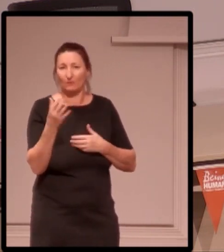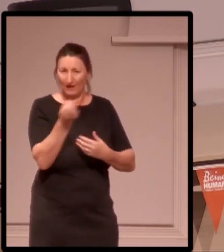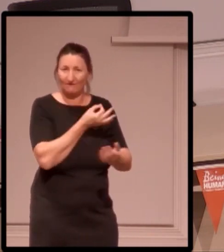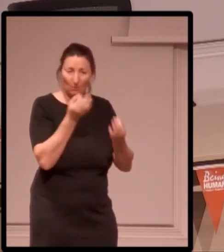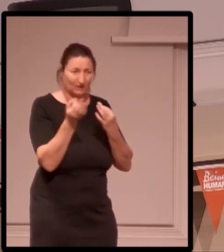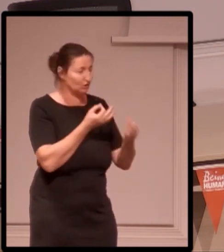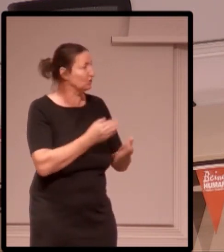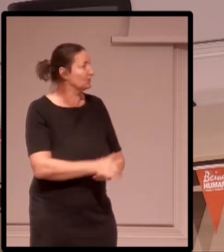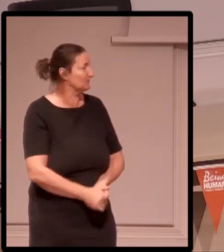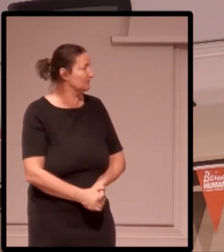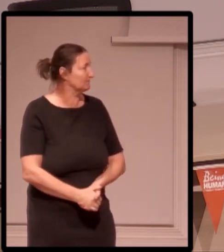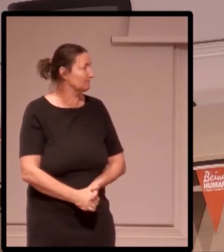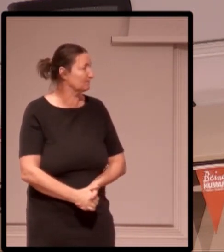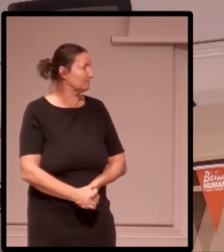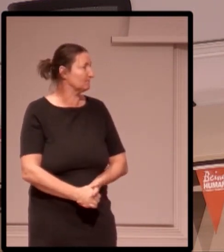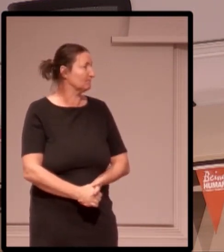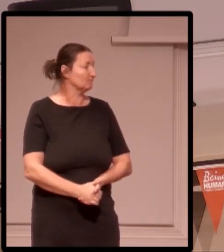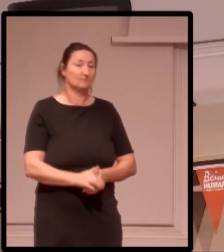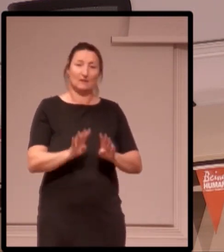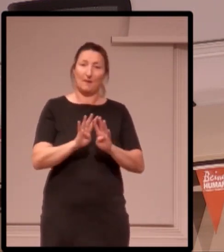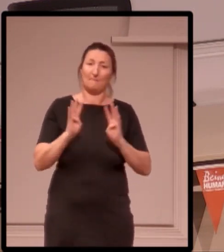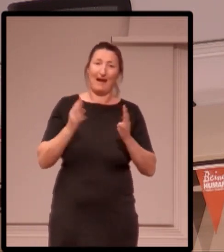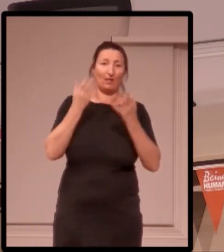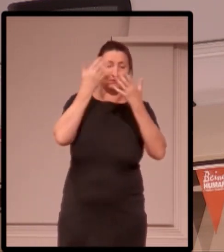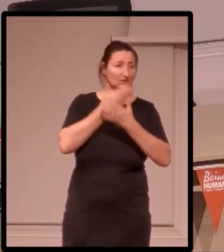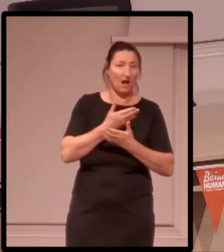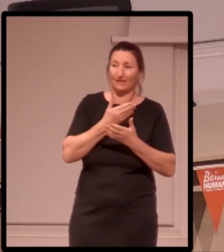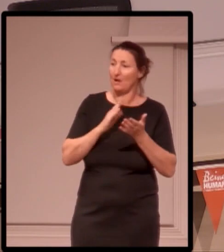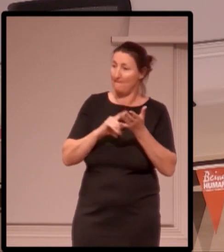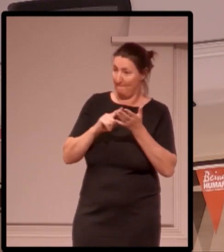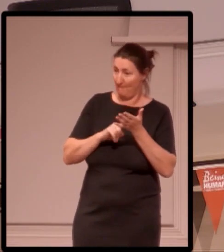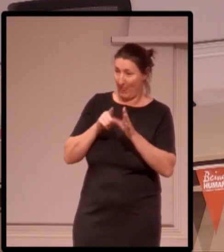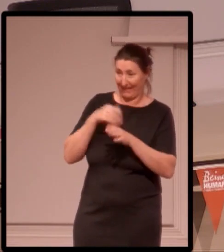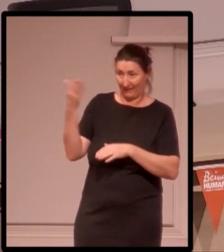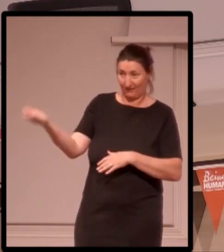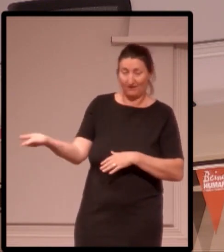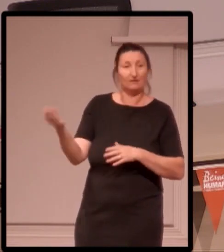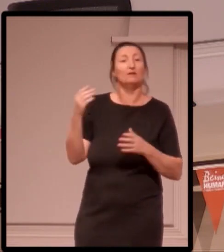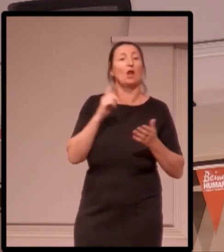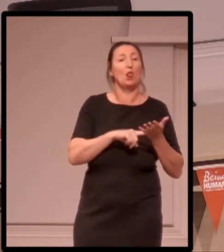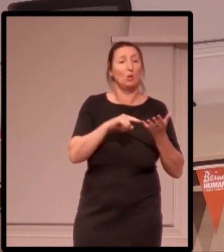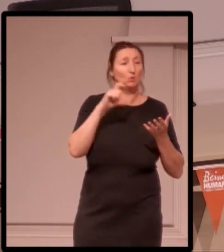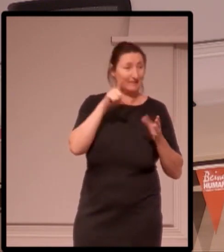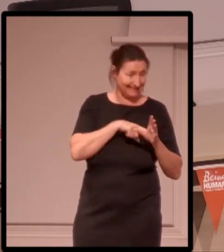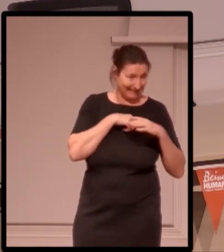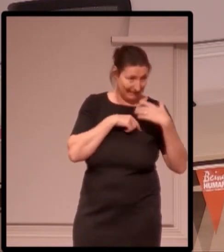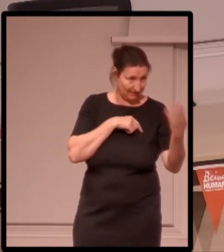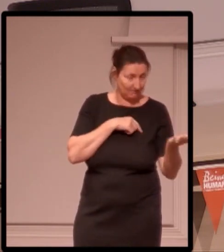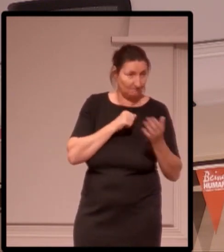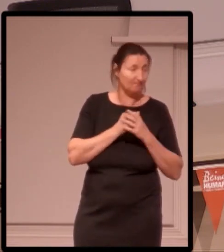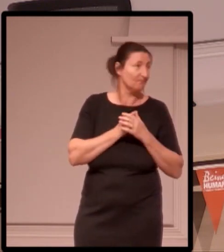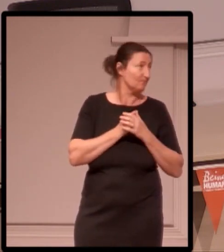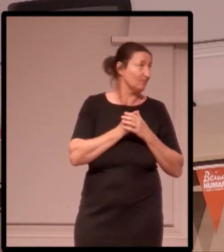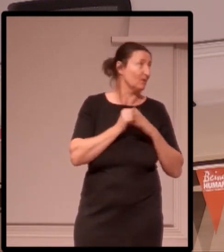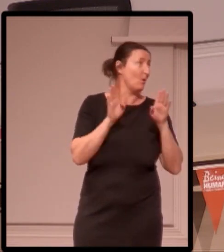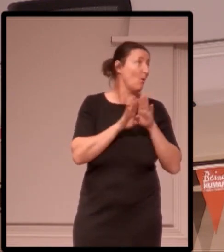some questions as well. So our panel tonight's going to be Molly, and Lucy, that we've already met. And then